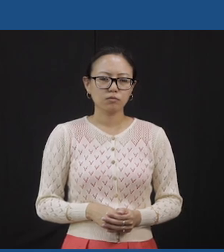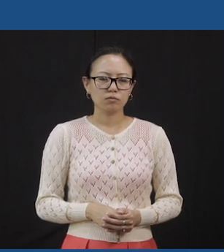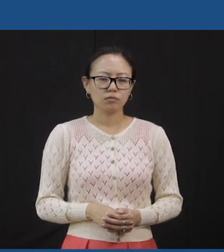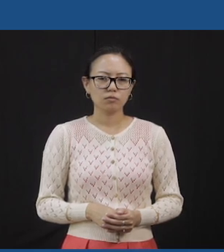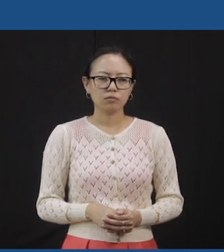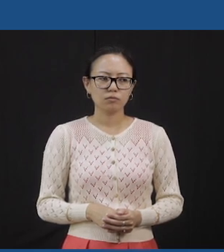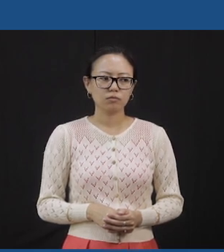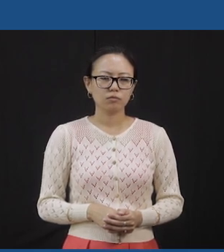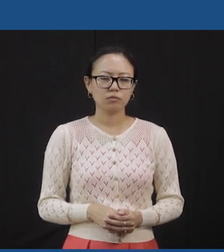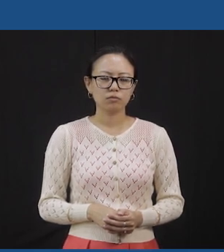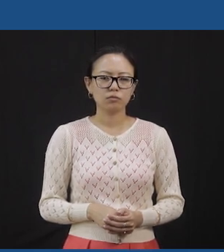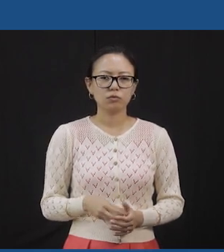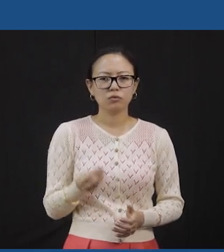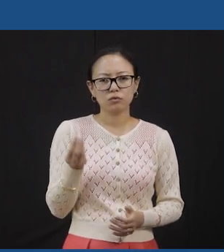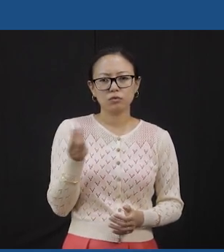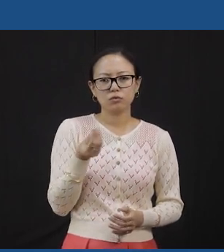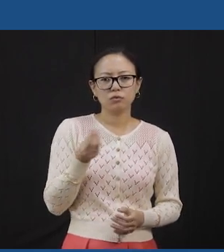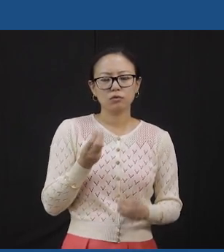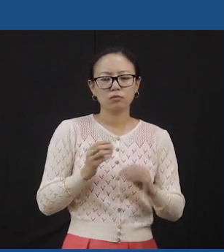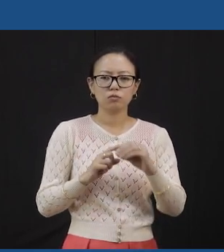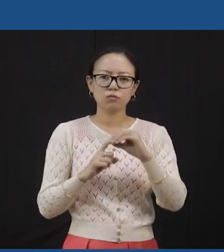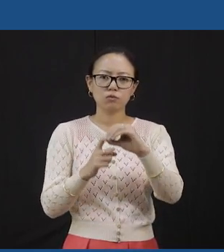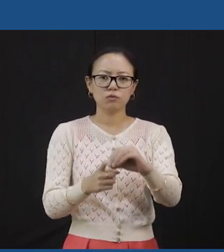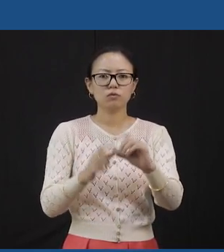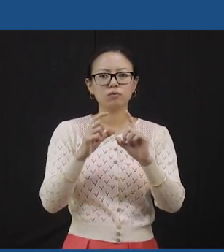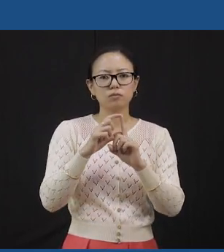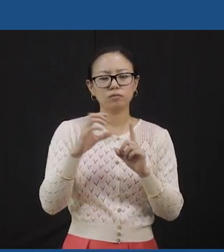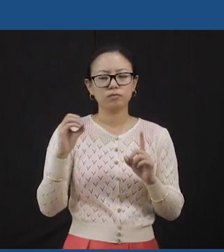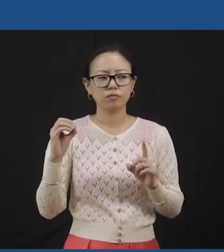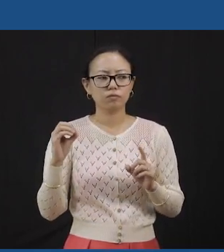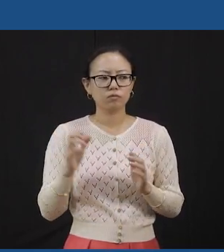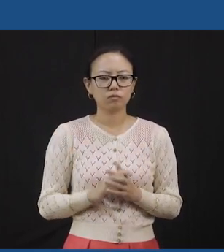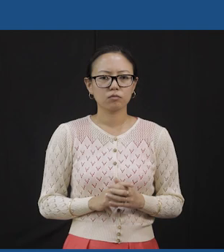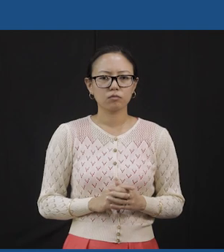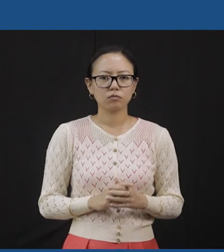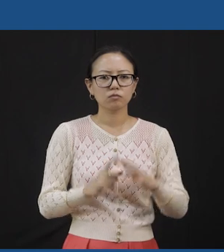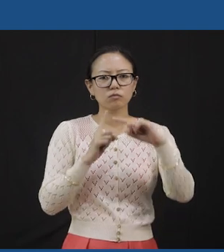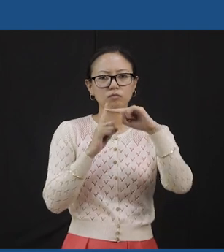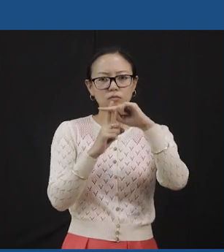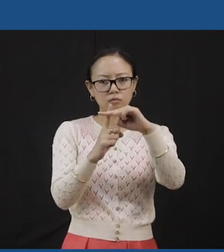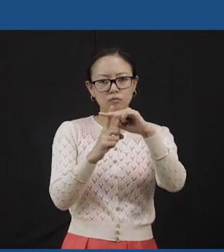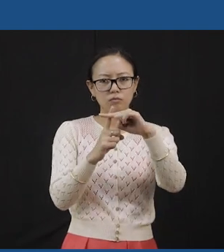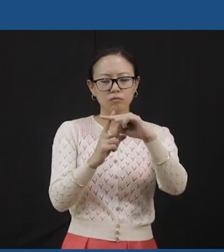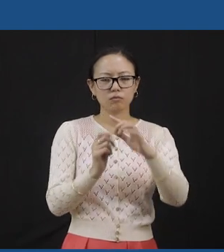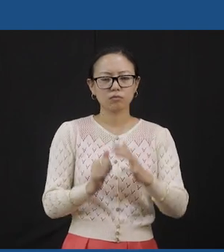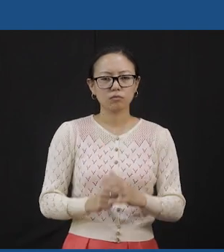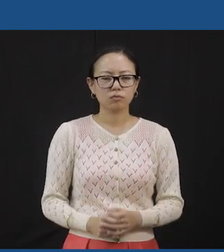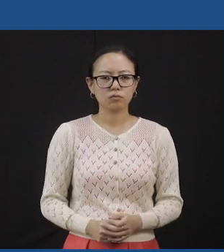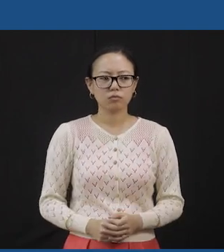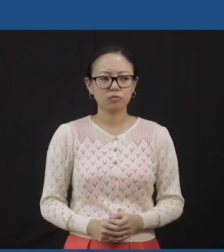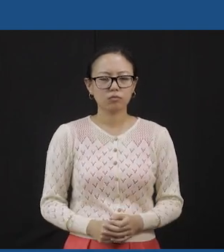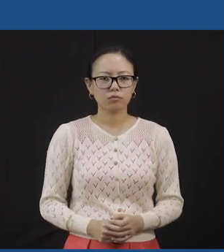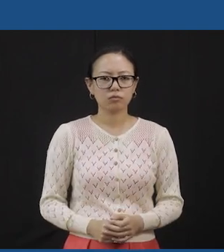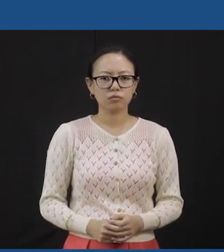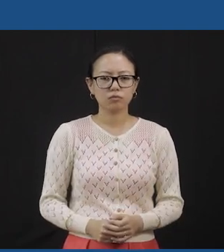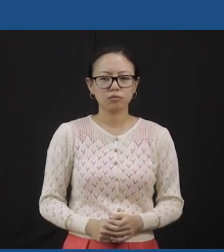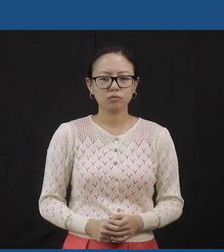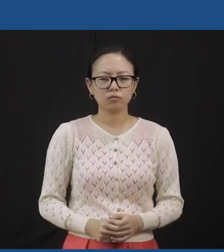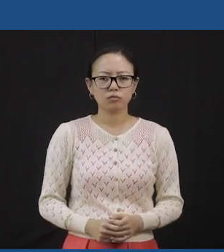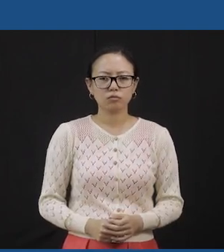So we will do some few questions. The first question is, add the following. You will get a mixture of both